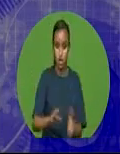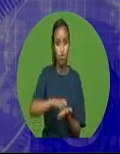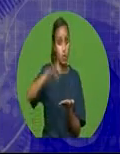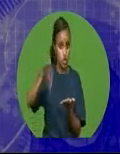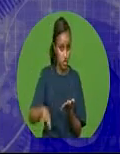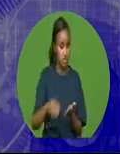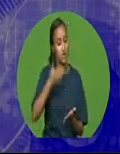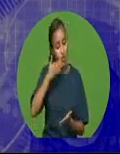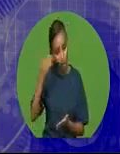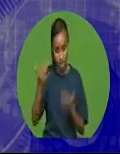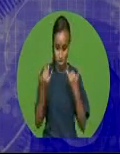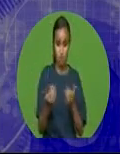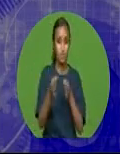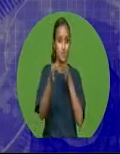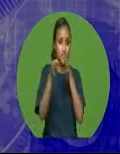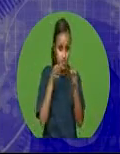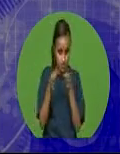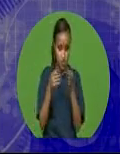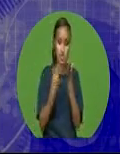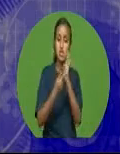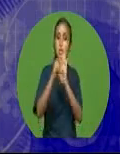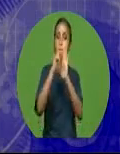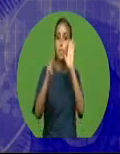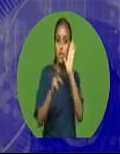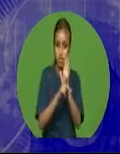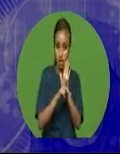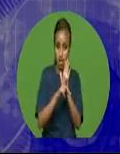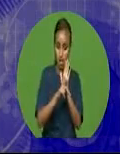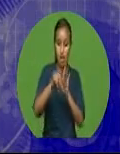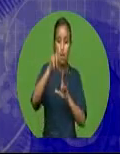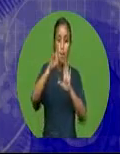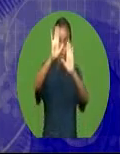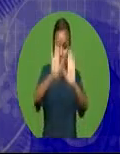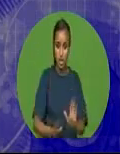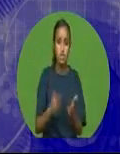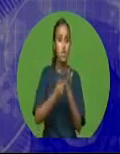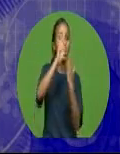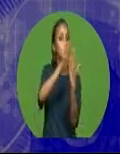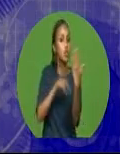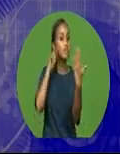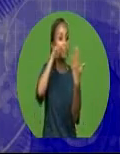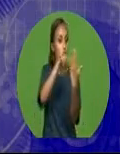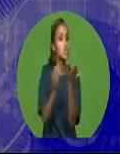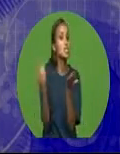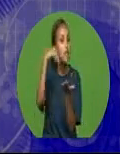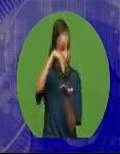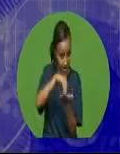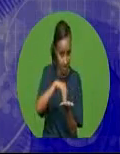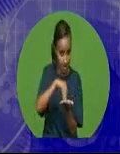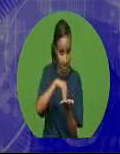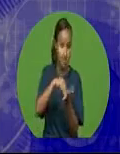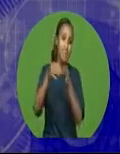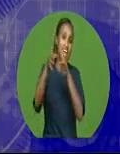Well, let's define what are the principal planes and orthographic projection once again, and